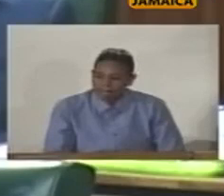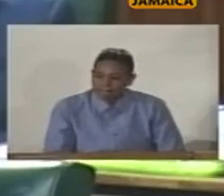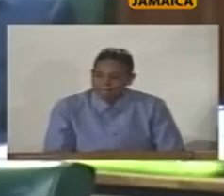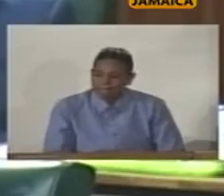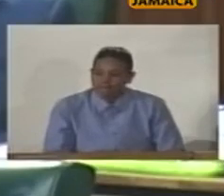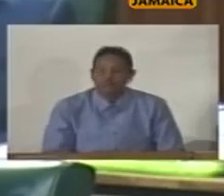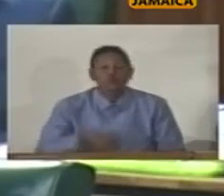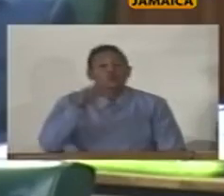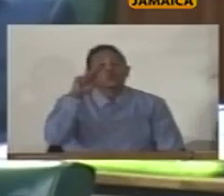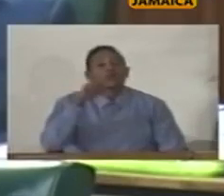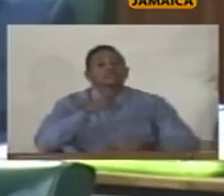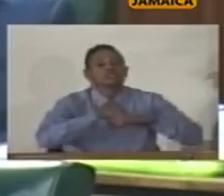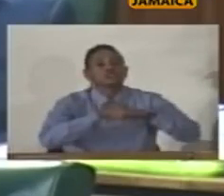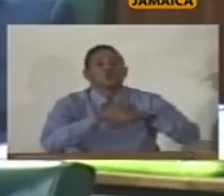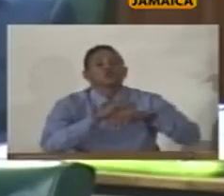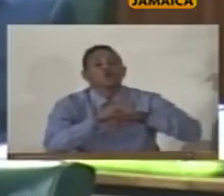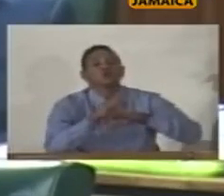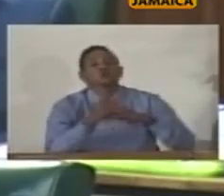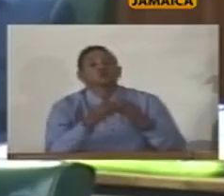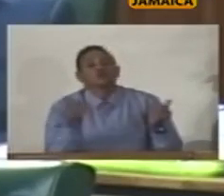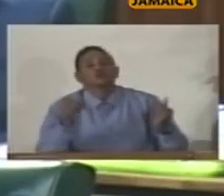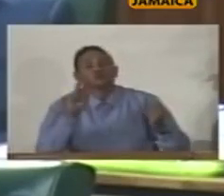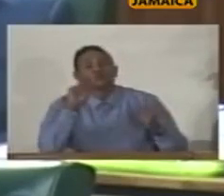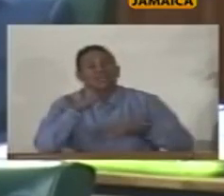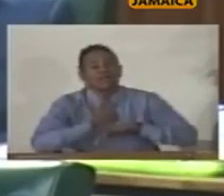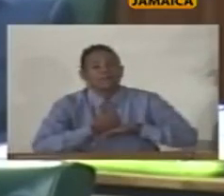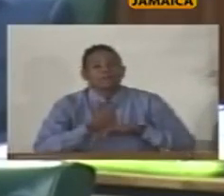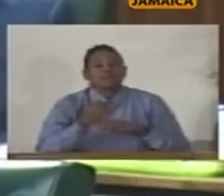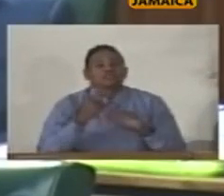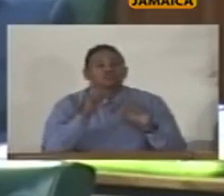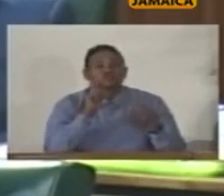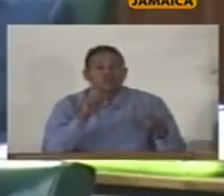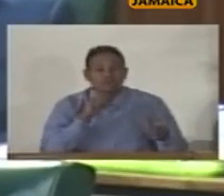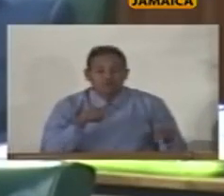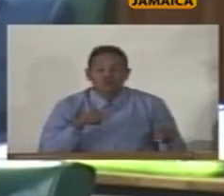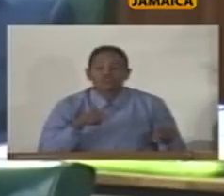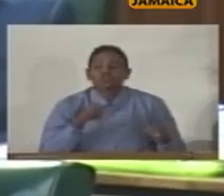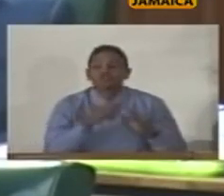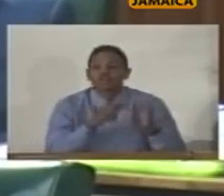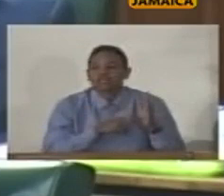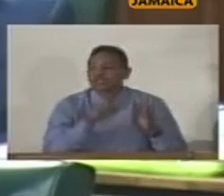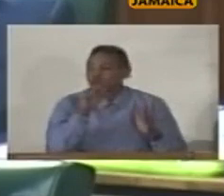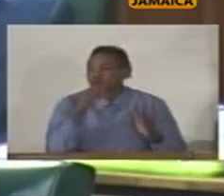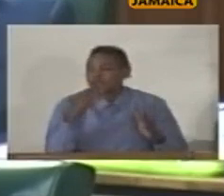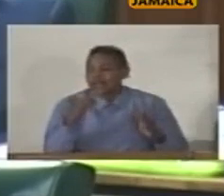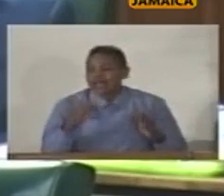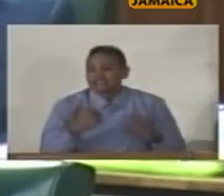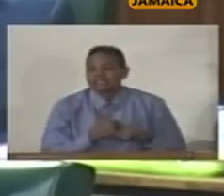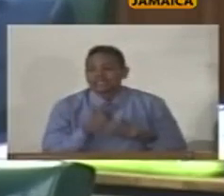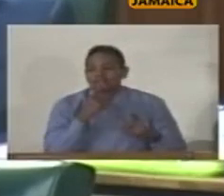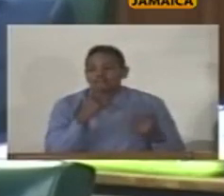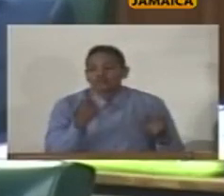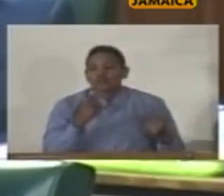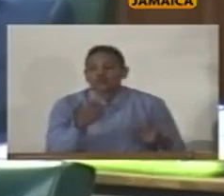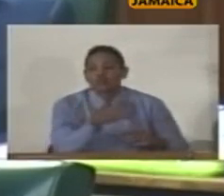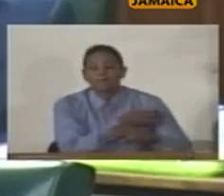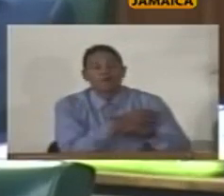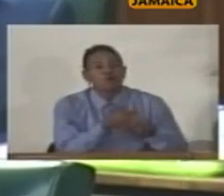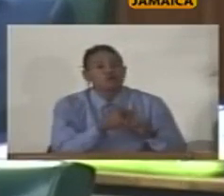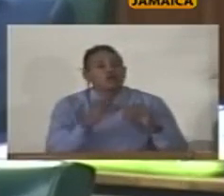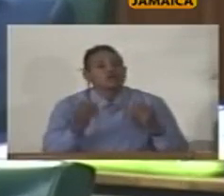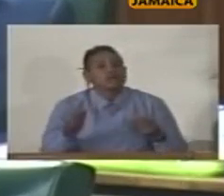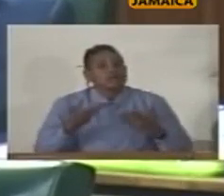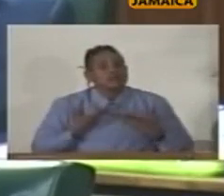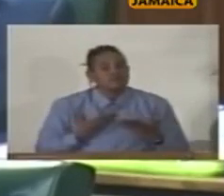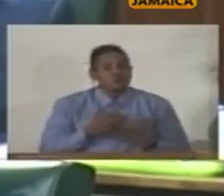United Nations Security Council Resolution Implementation Reporting Entities Regulation 2019. In exercise of the power conferred upon